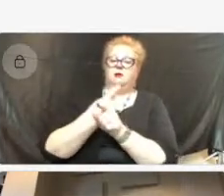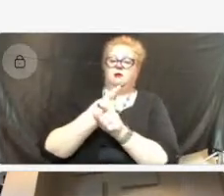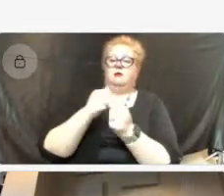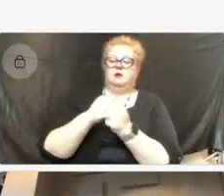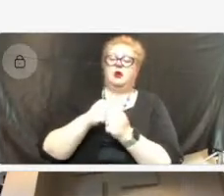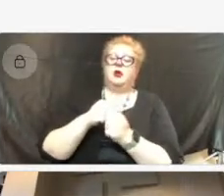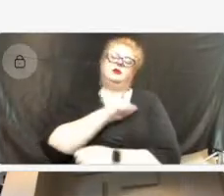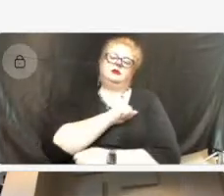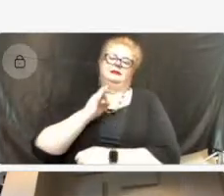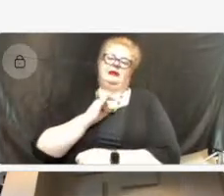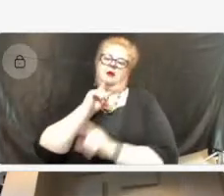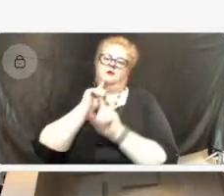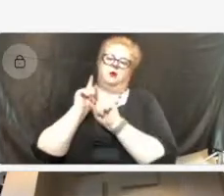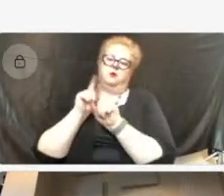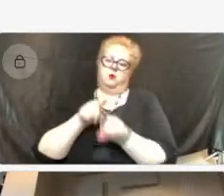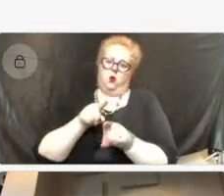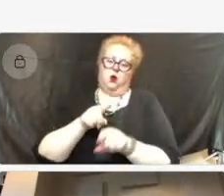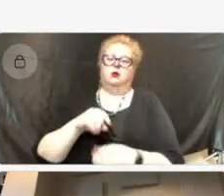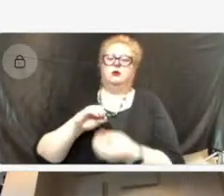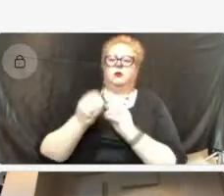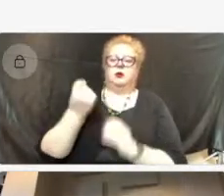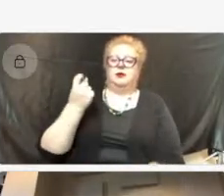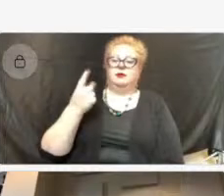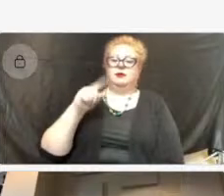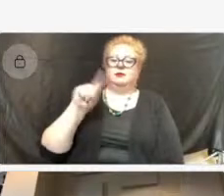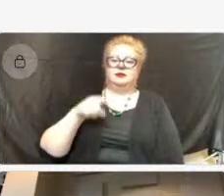report. 11,